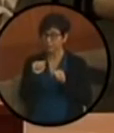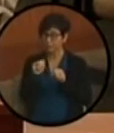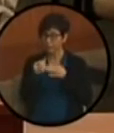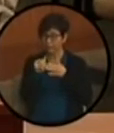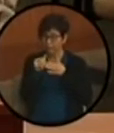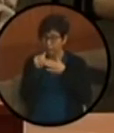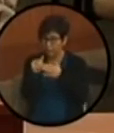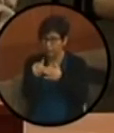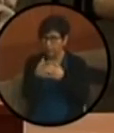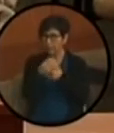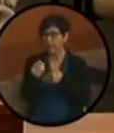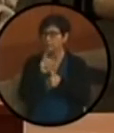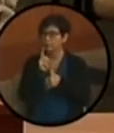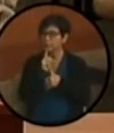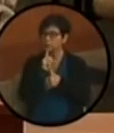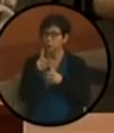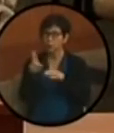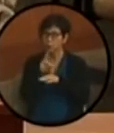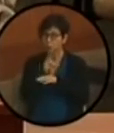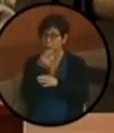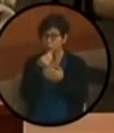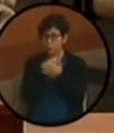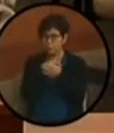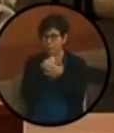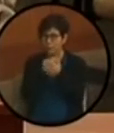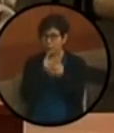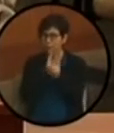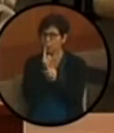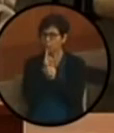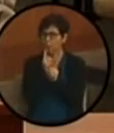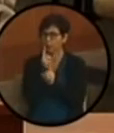that we use these funds appropriately,